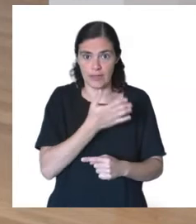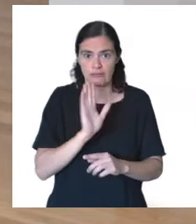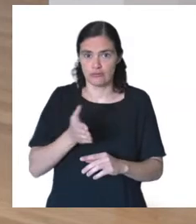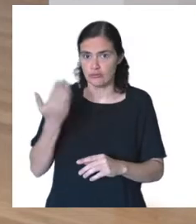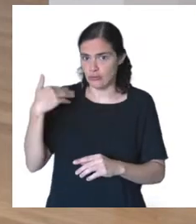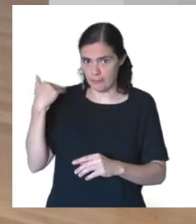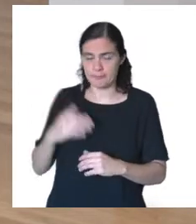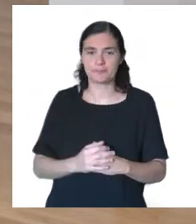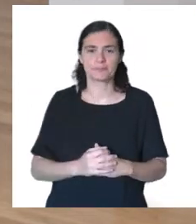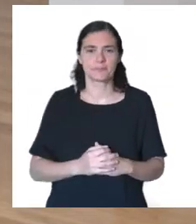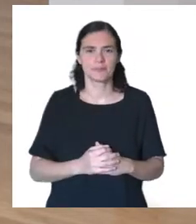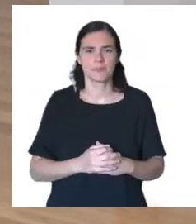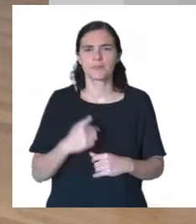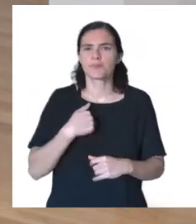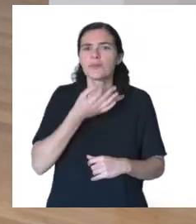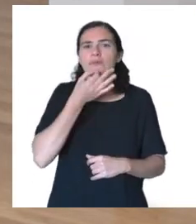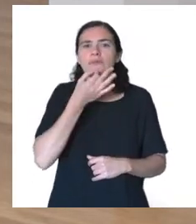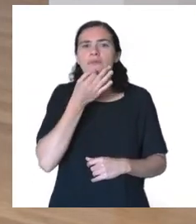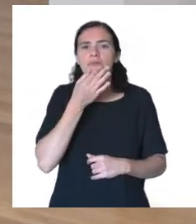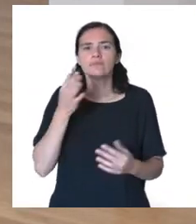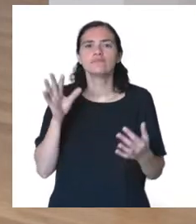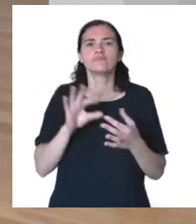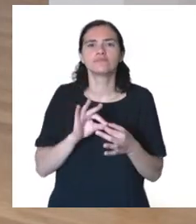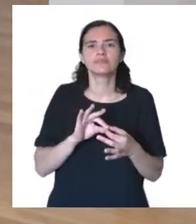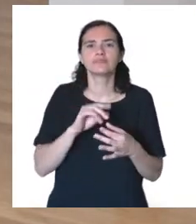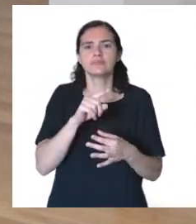mentioned early on. I was